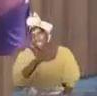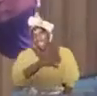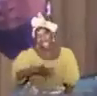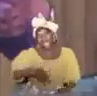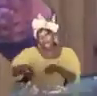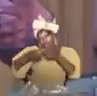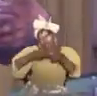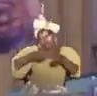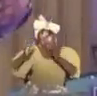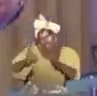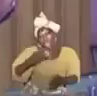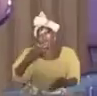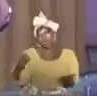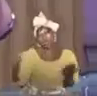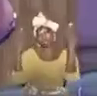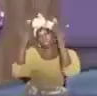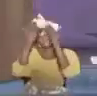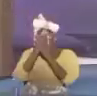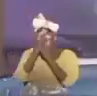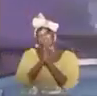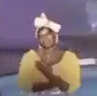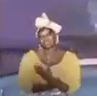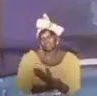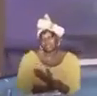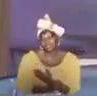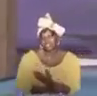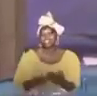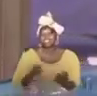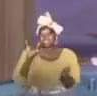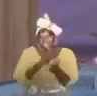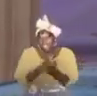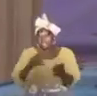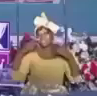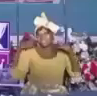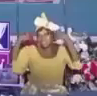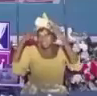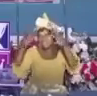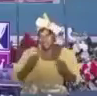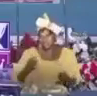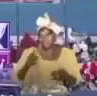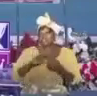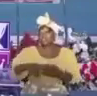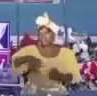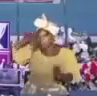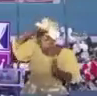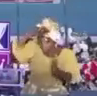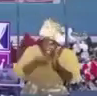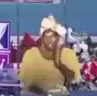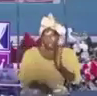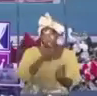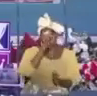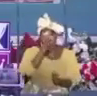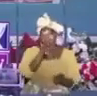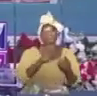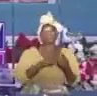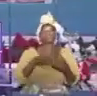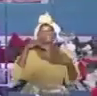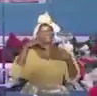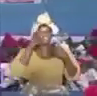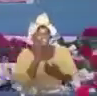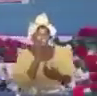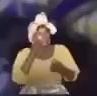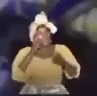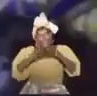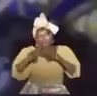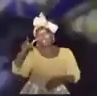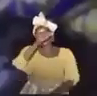of darkness, age-long curses that are determined to reduce you to a place of shame. But my Bible says the name